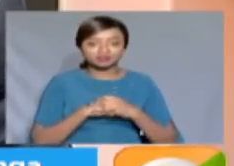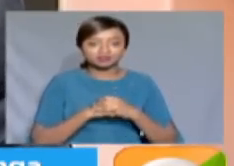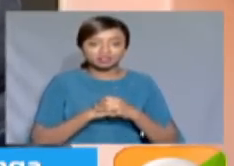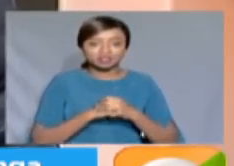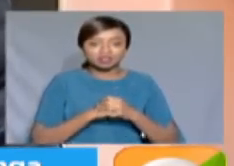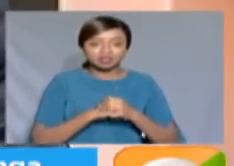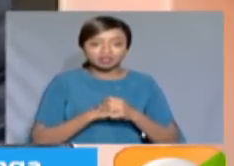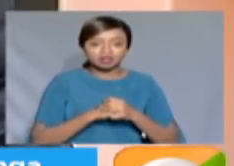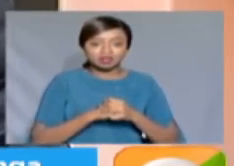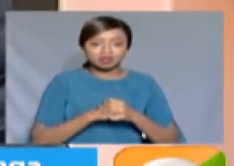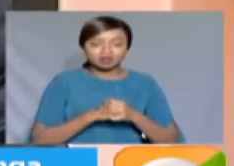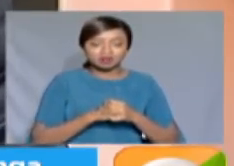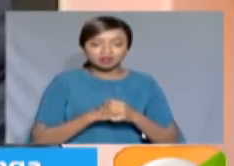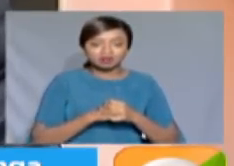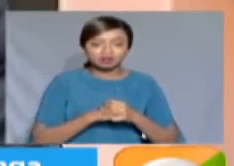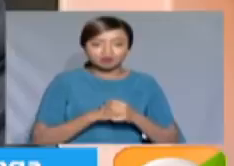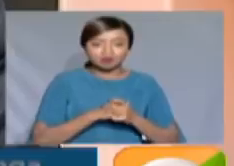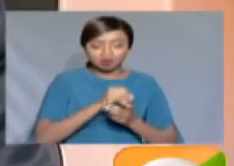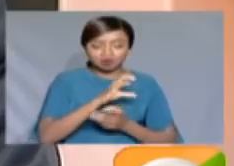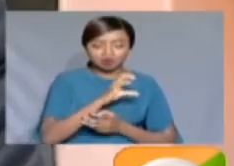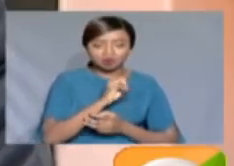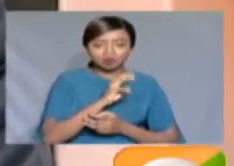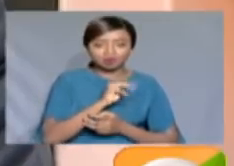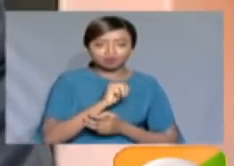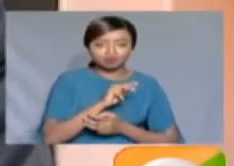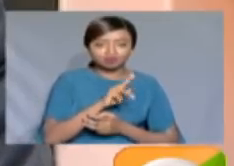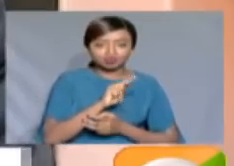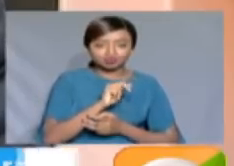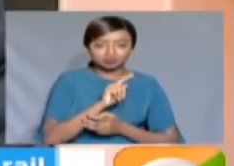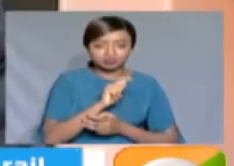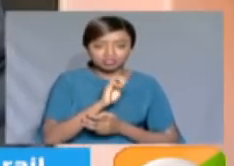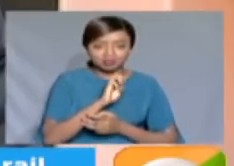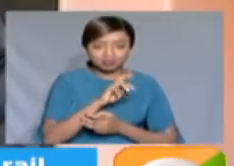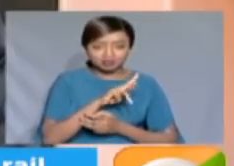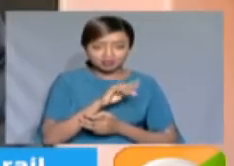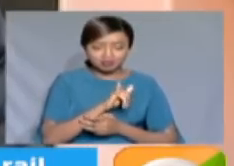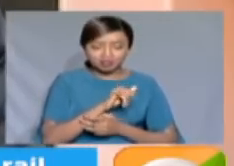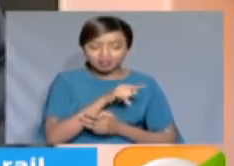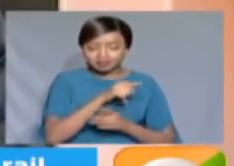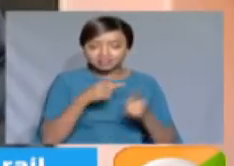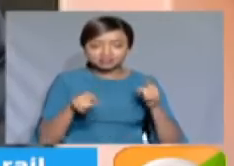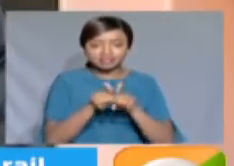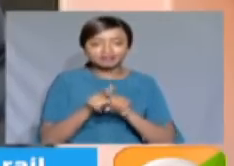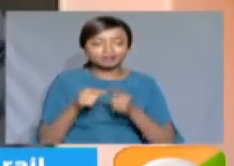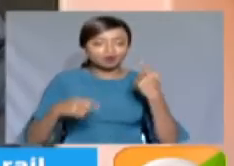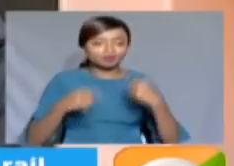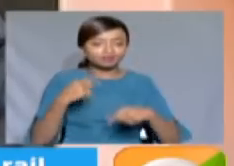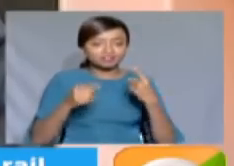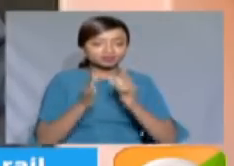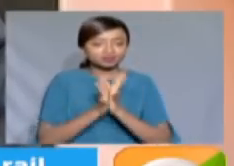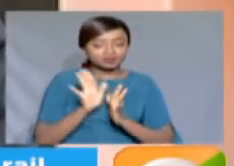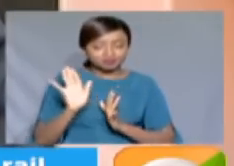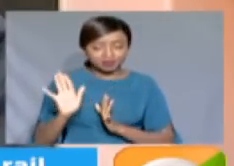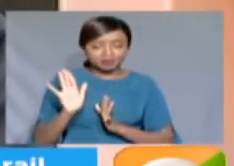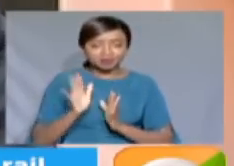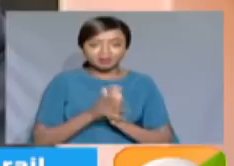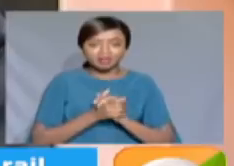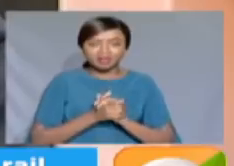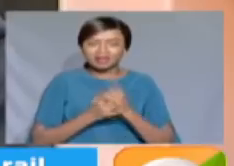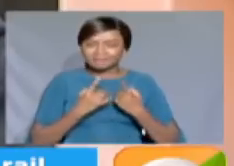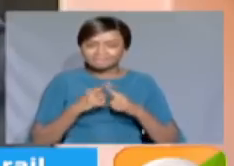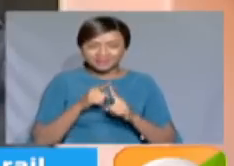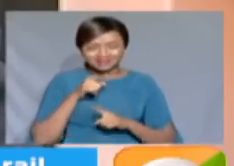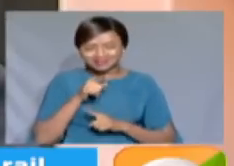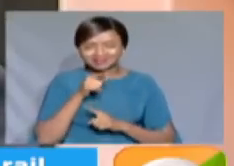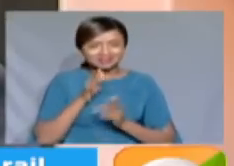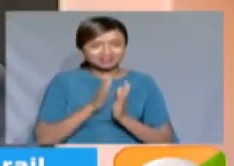with it, and it is going to be done. So, and that is not part of what is signed that they can't allow. What we are saying, normally